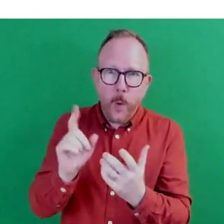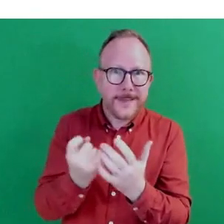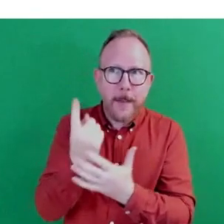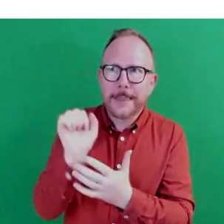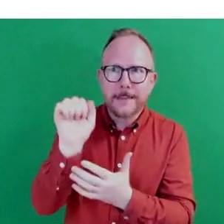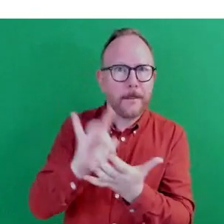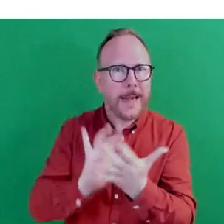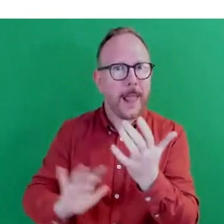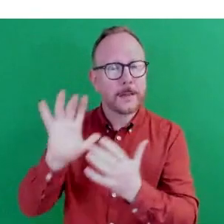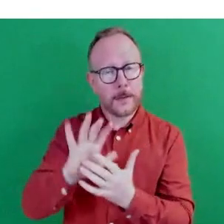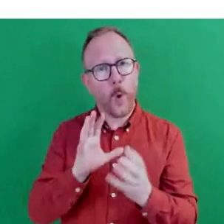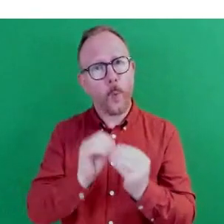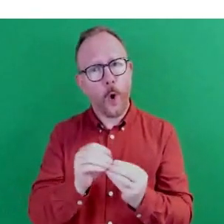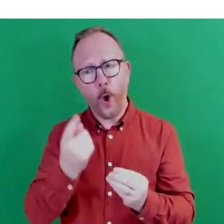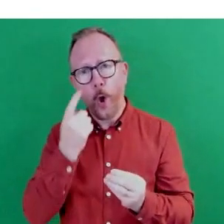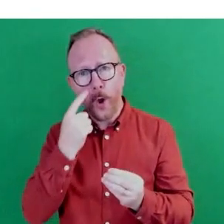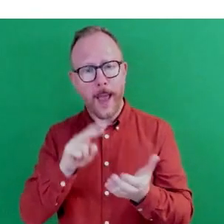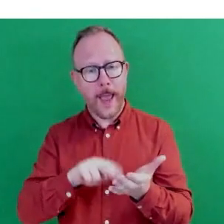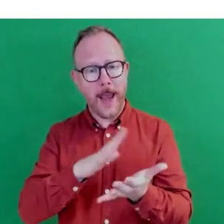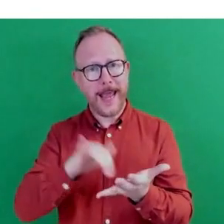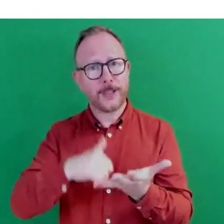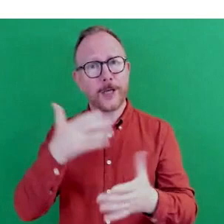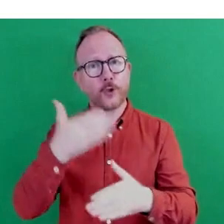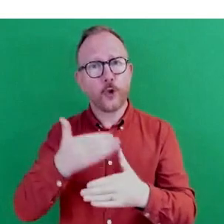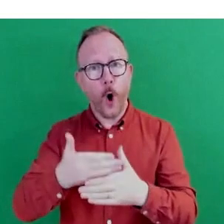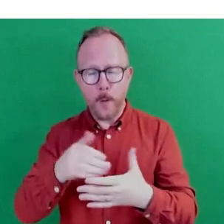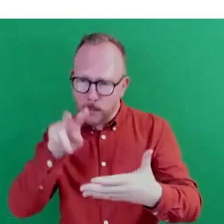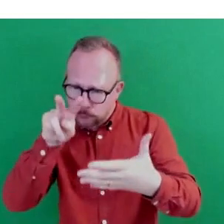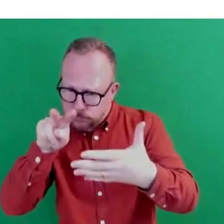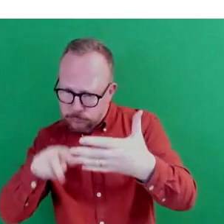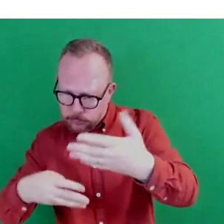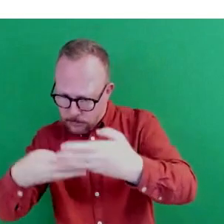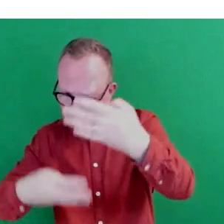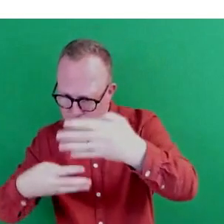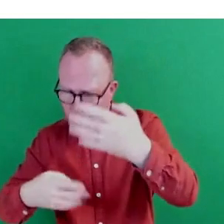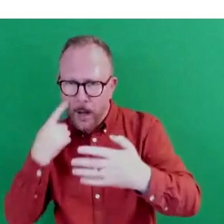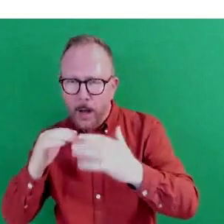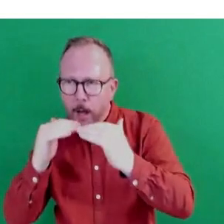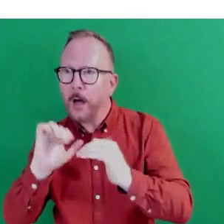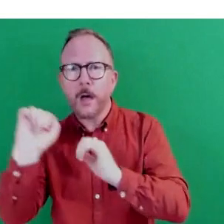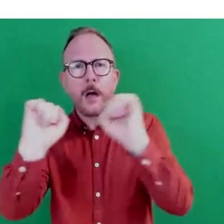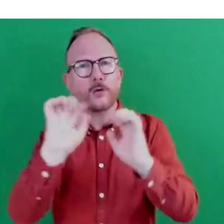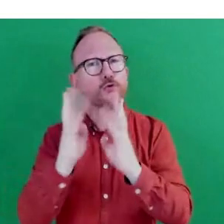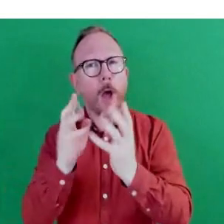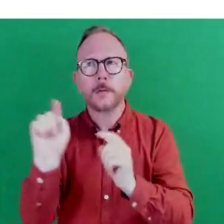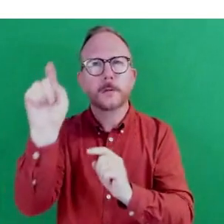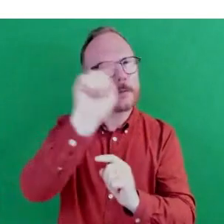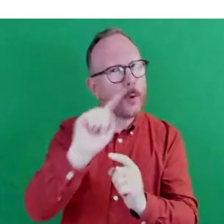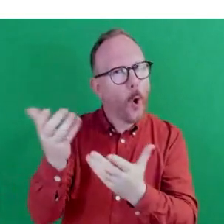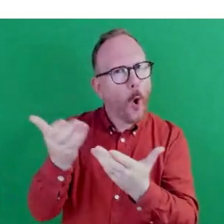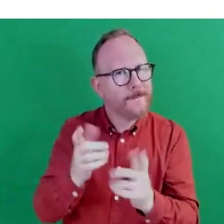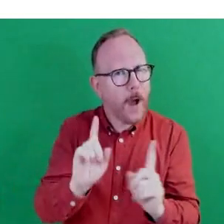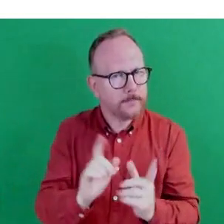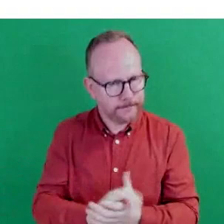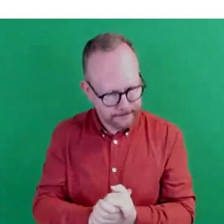advertised as NHS roles by trusts. So coming back then to questions for today. So the top voted question